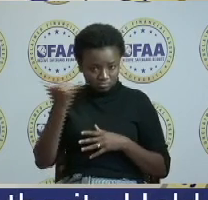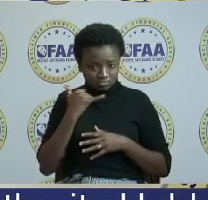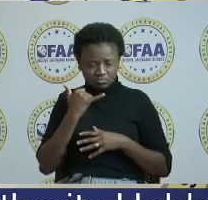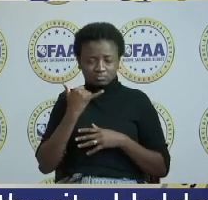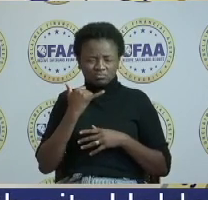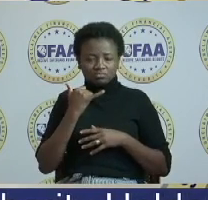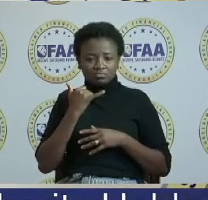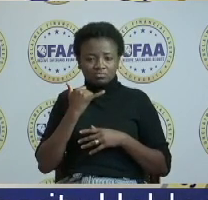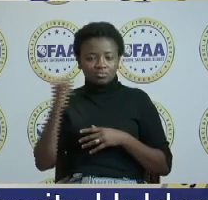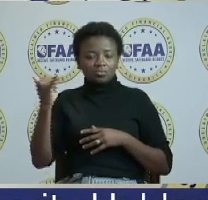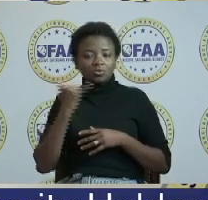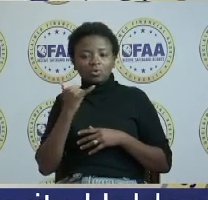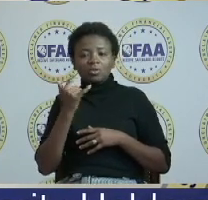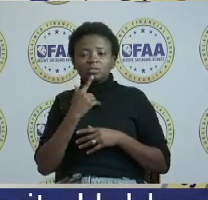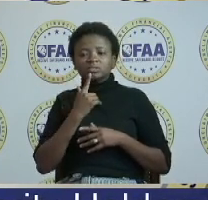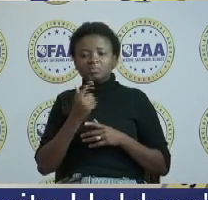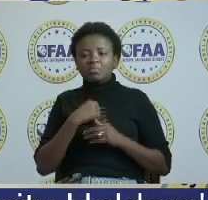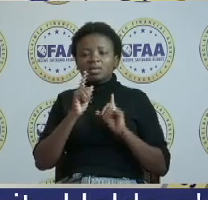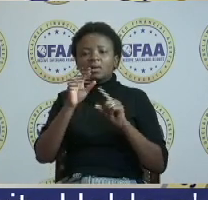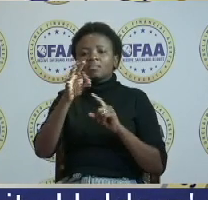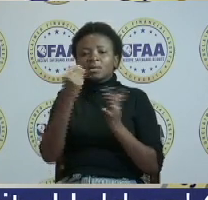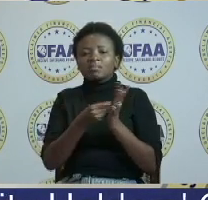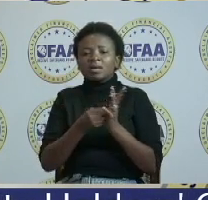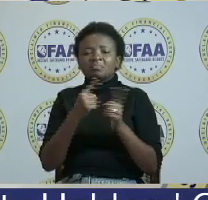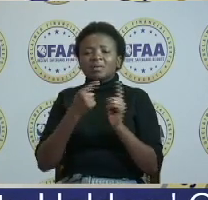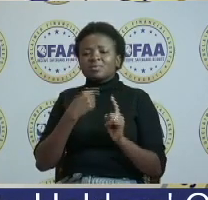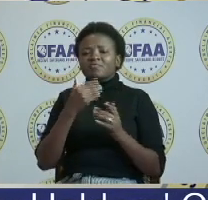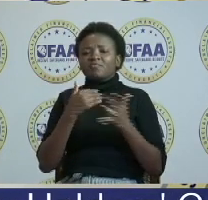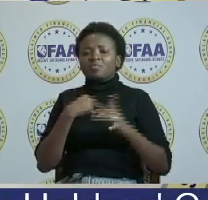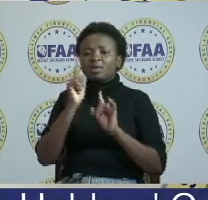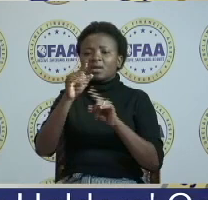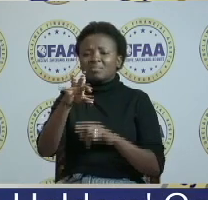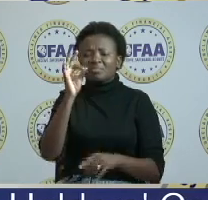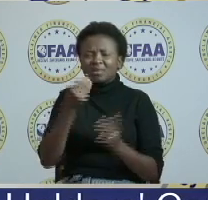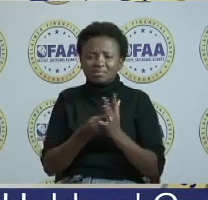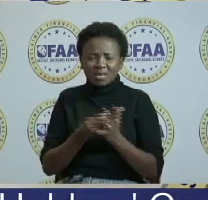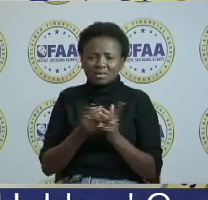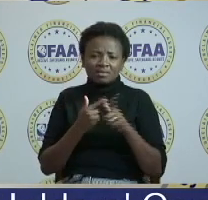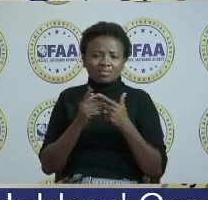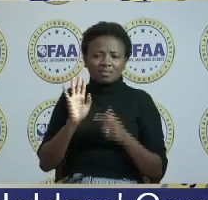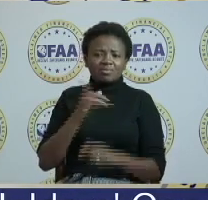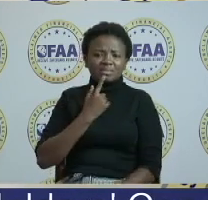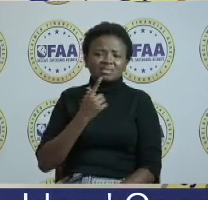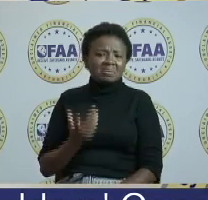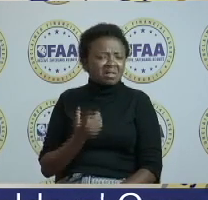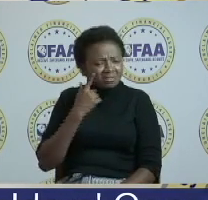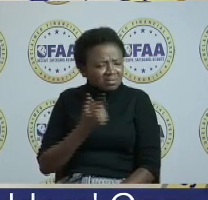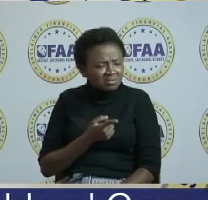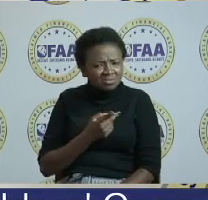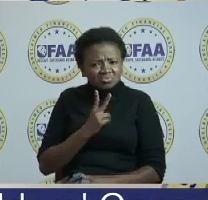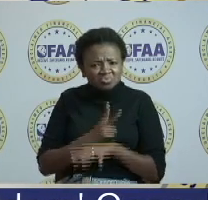check for me how much. And when we checked, some you could find